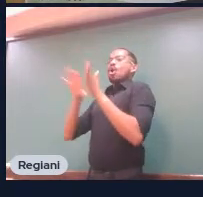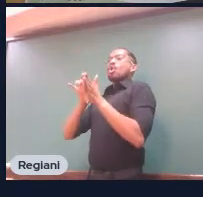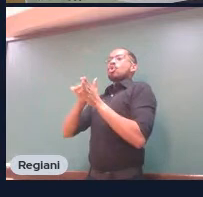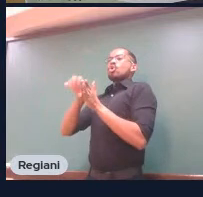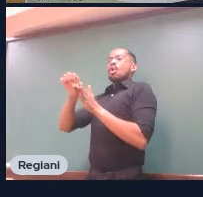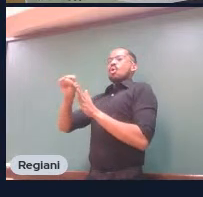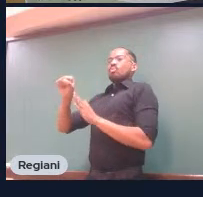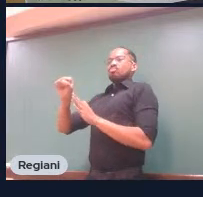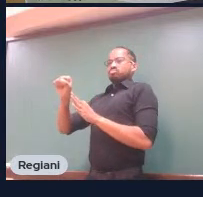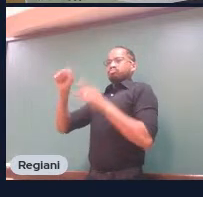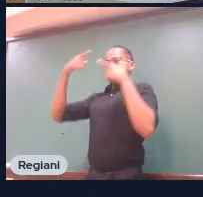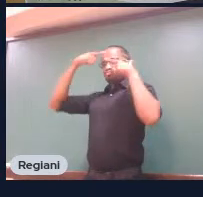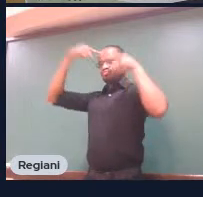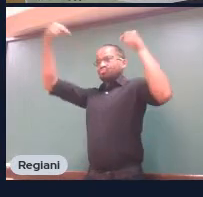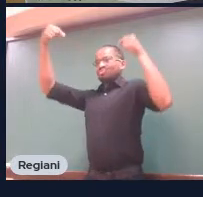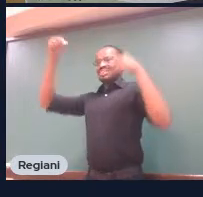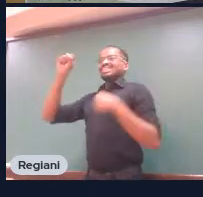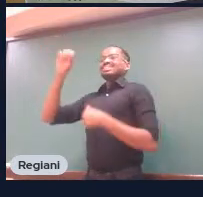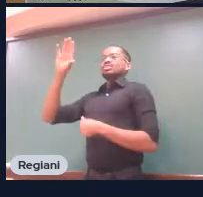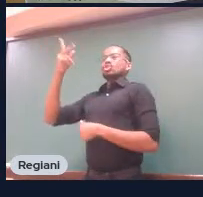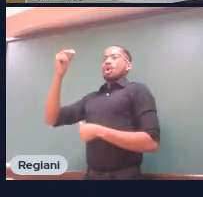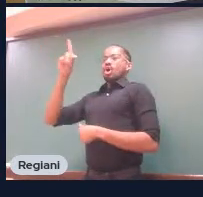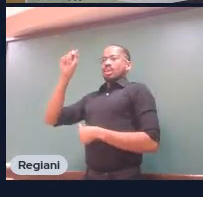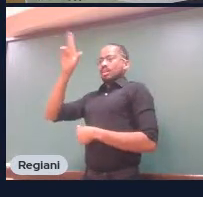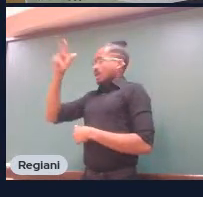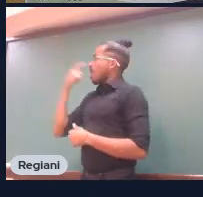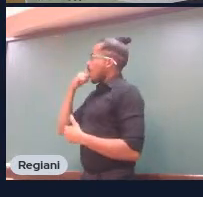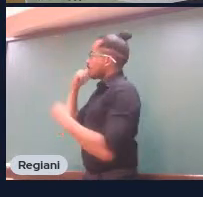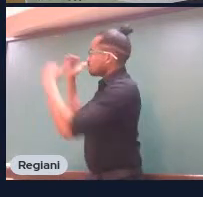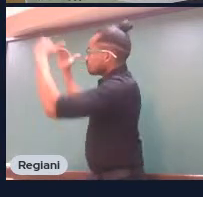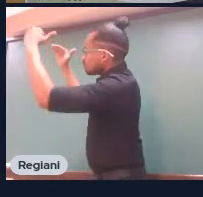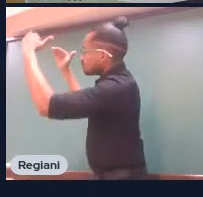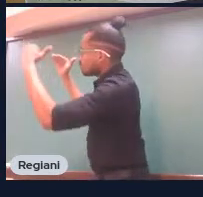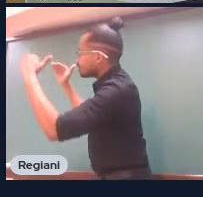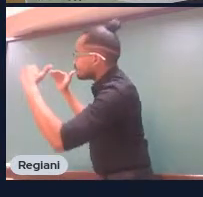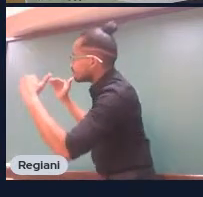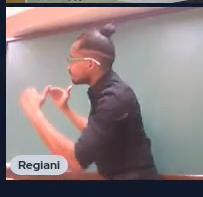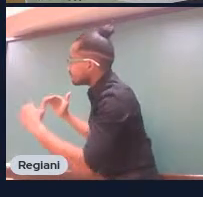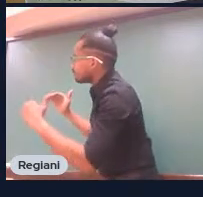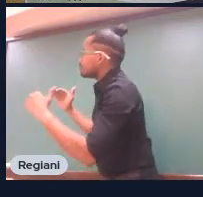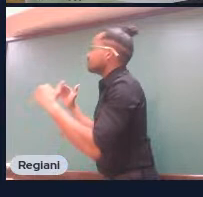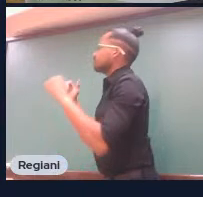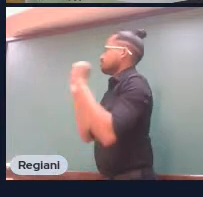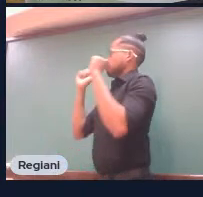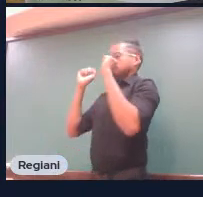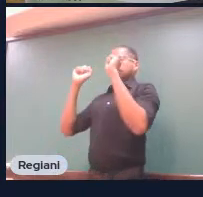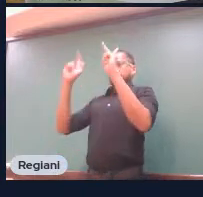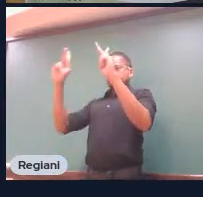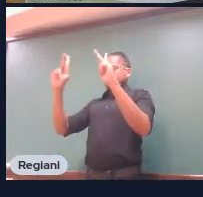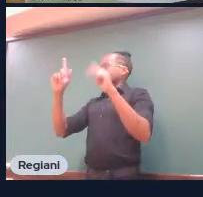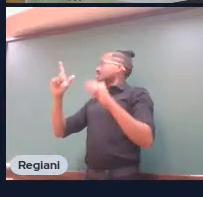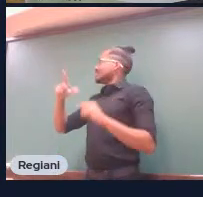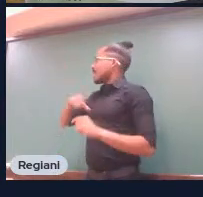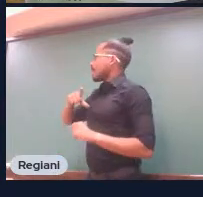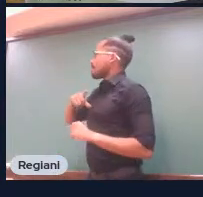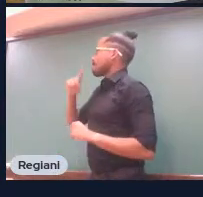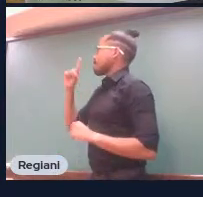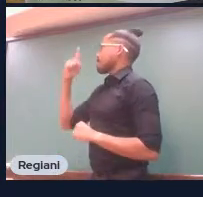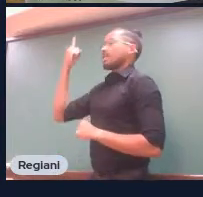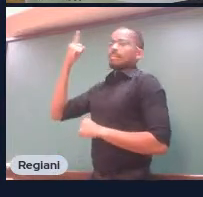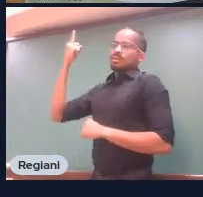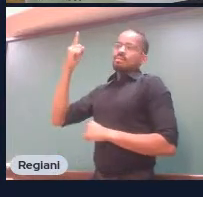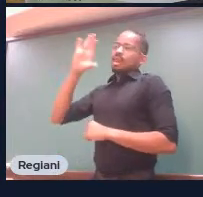first journal. This is Dictionaries, and you can see, okay, according to Google Scholar, let's take number 2, Sue Atkins has the